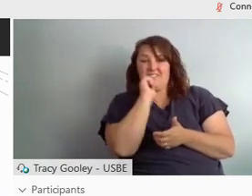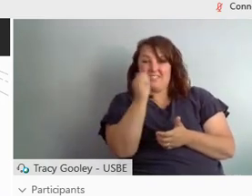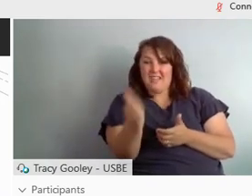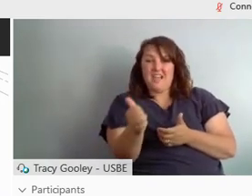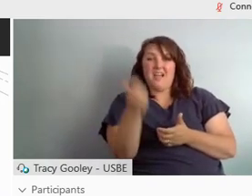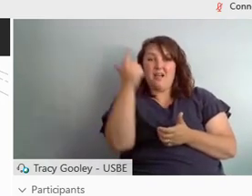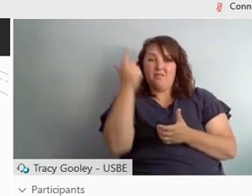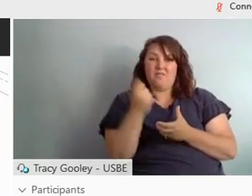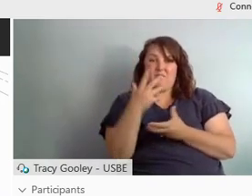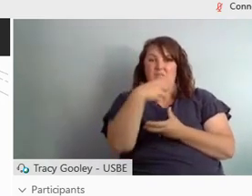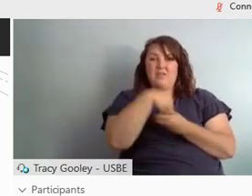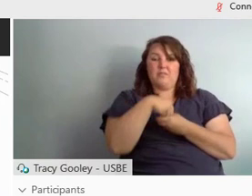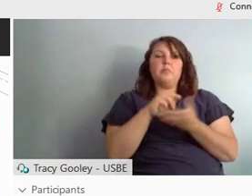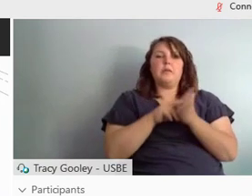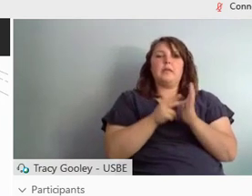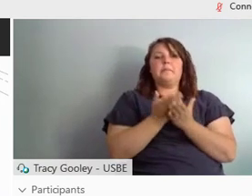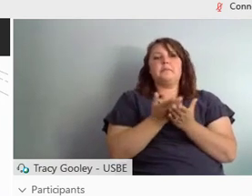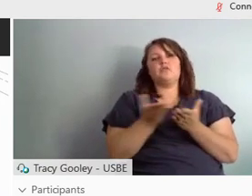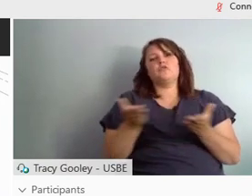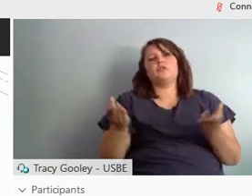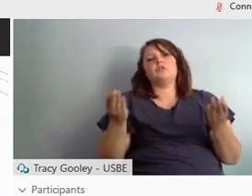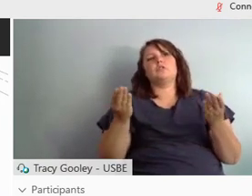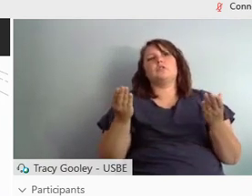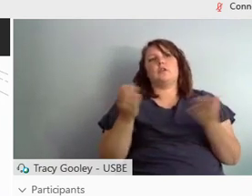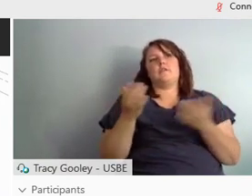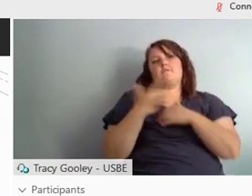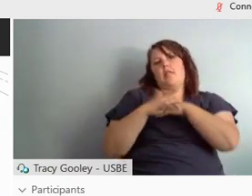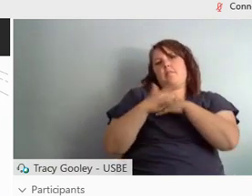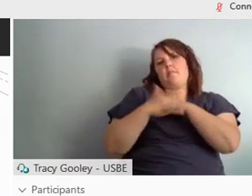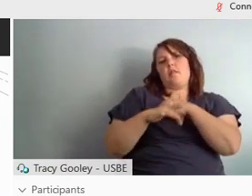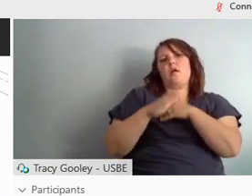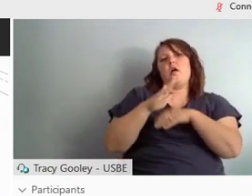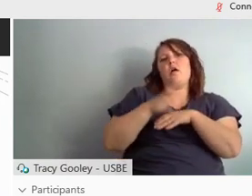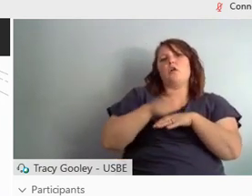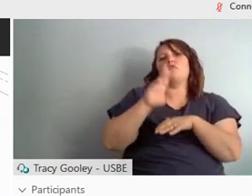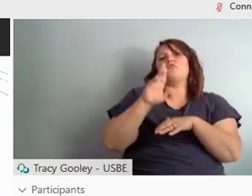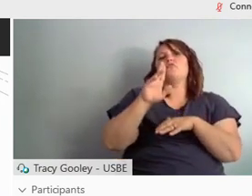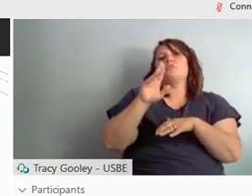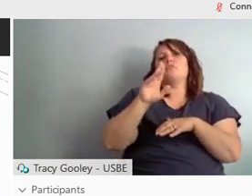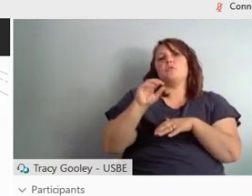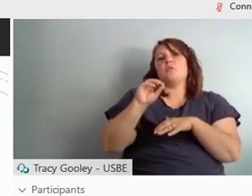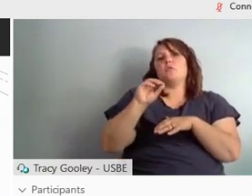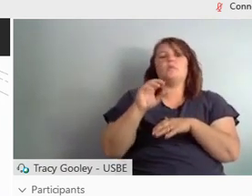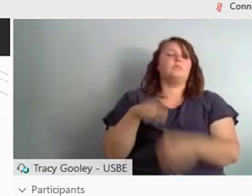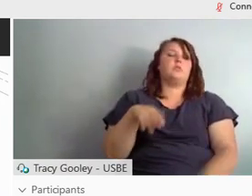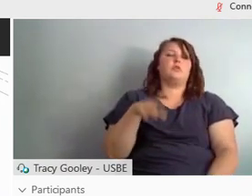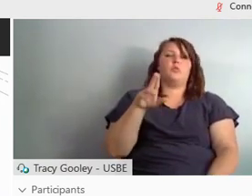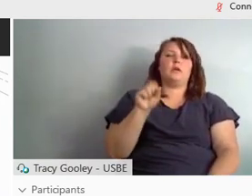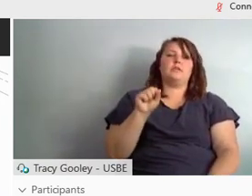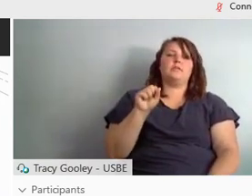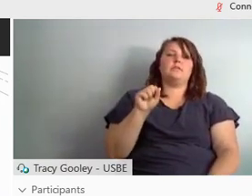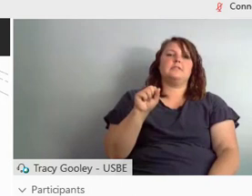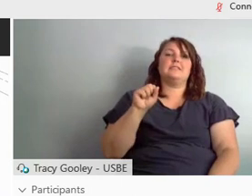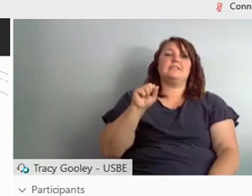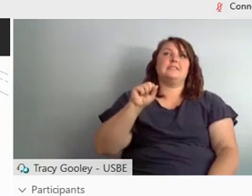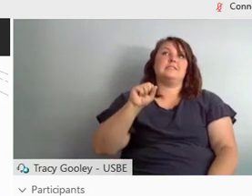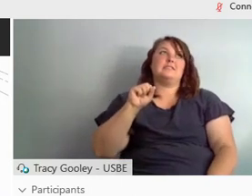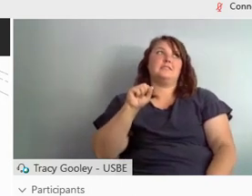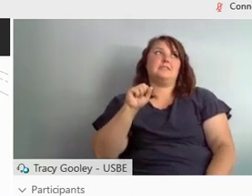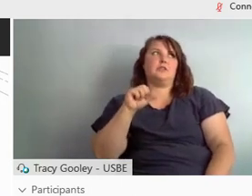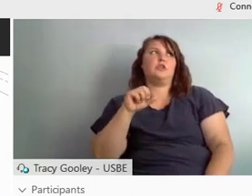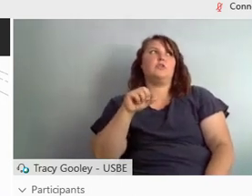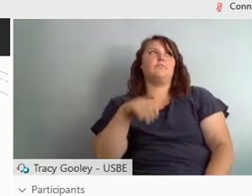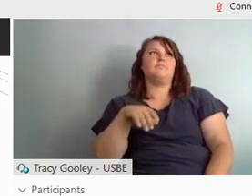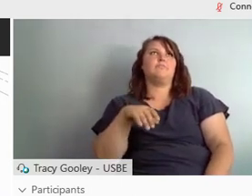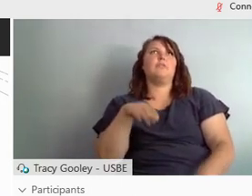not, the materials are available on the Utah State Board of Education website under the